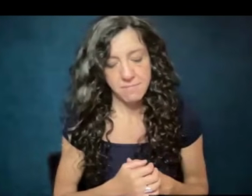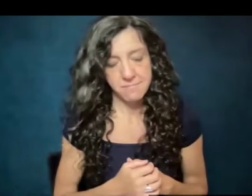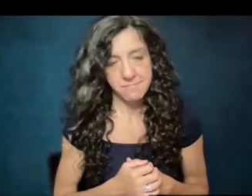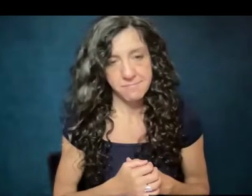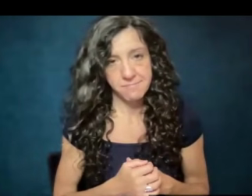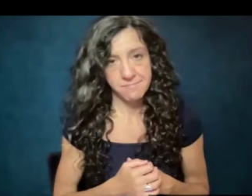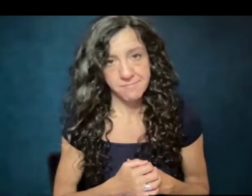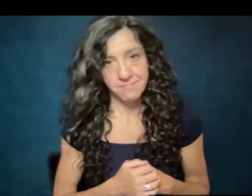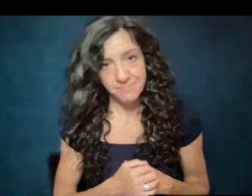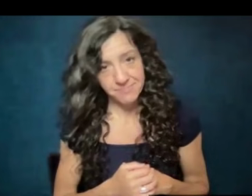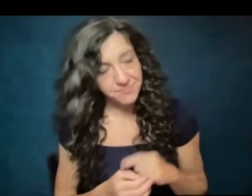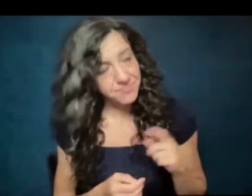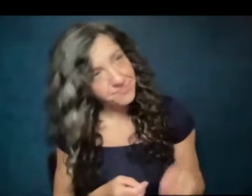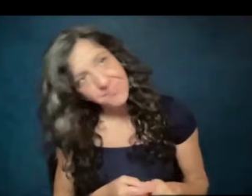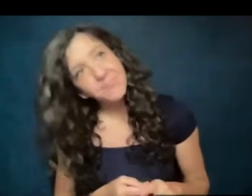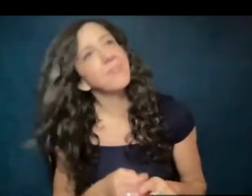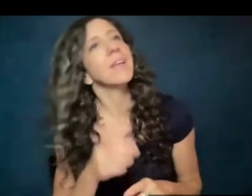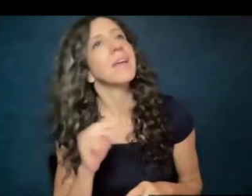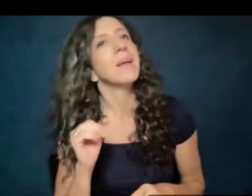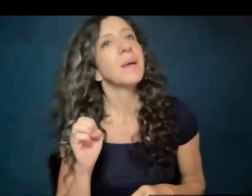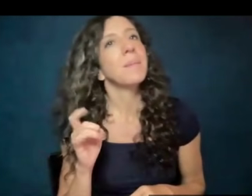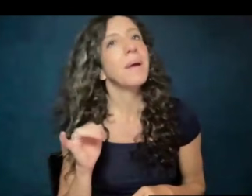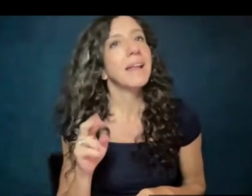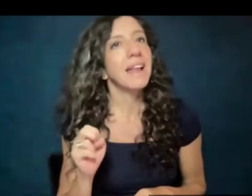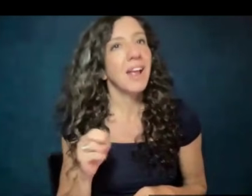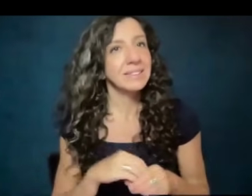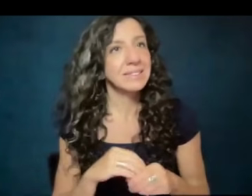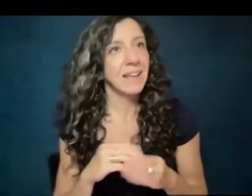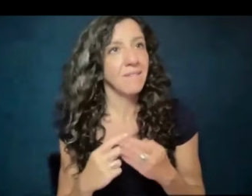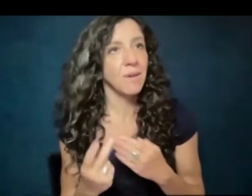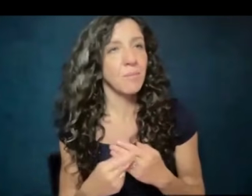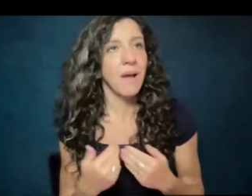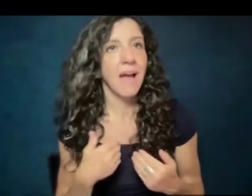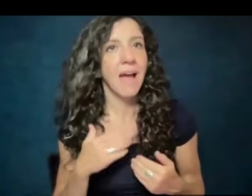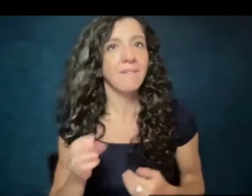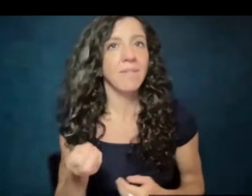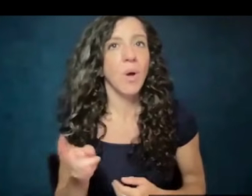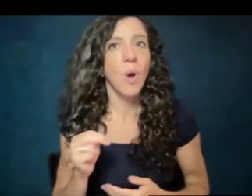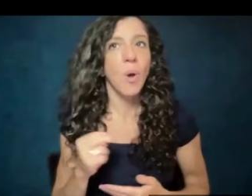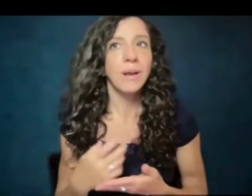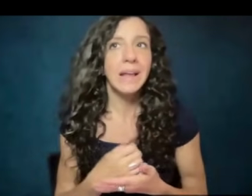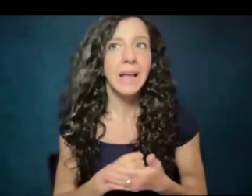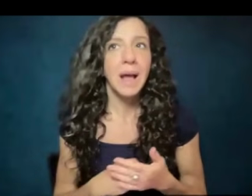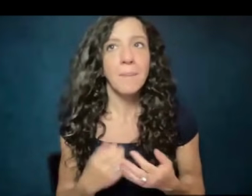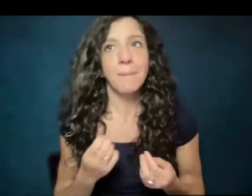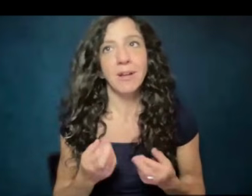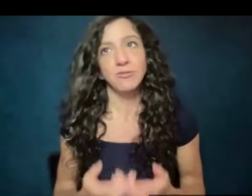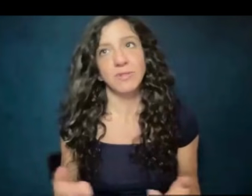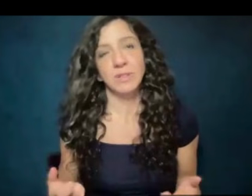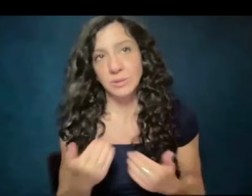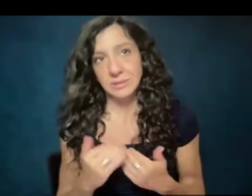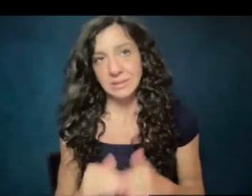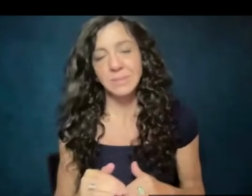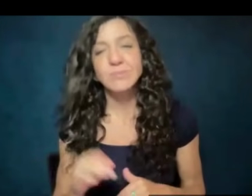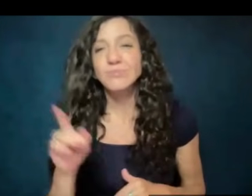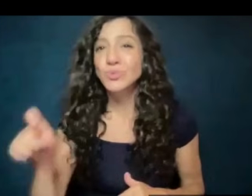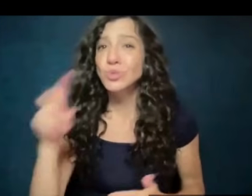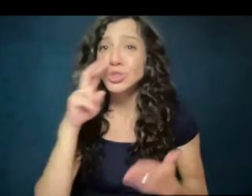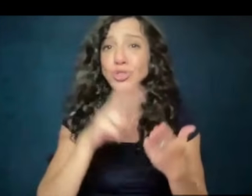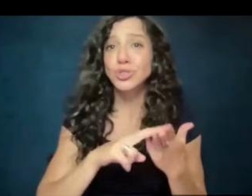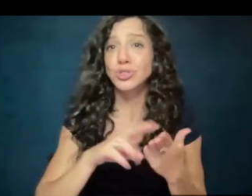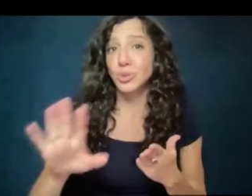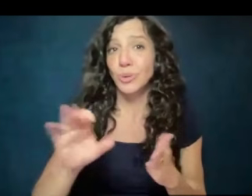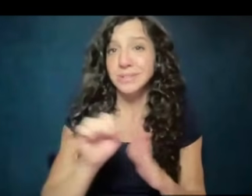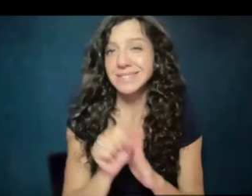The Medicare savings programs have their own income and resource limit. So you'll have to check with your state what